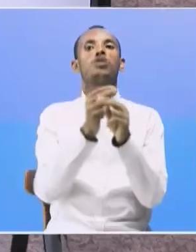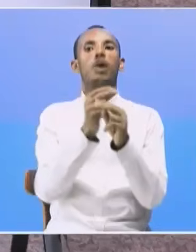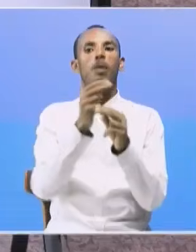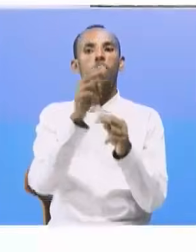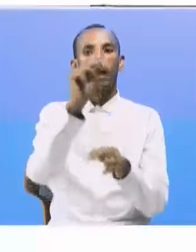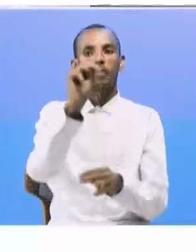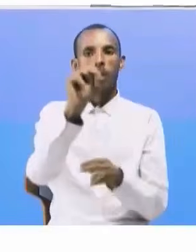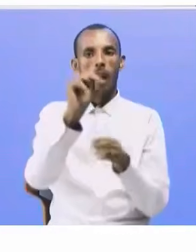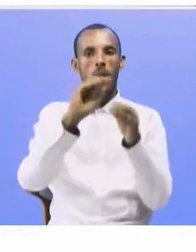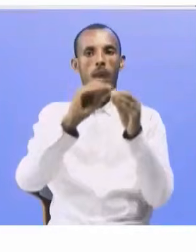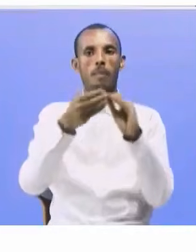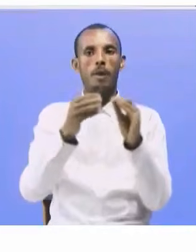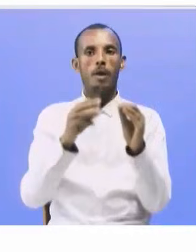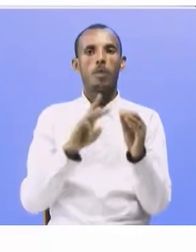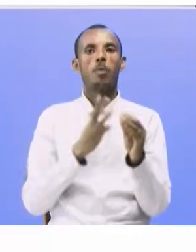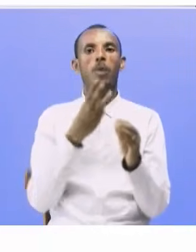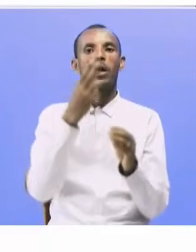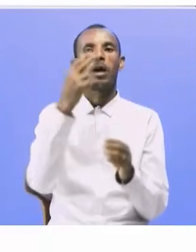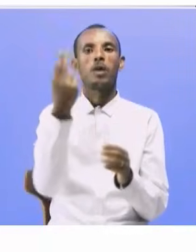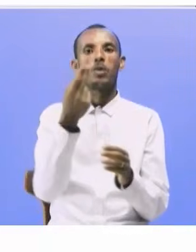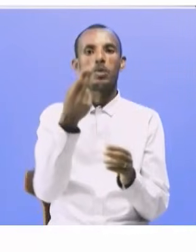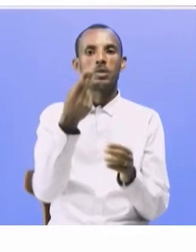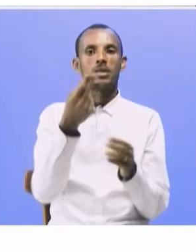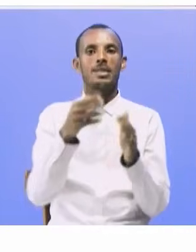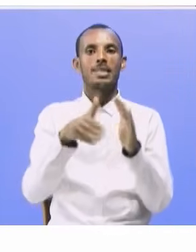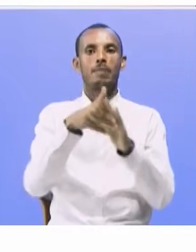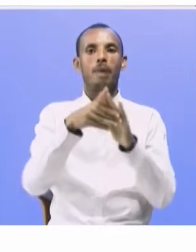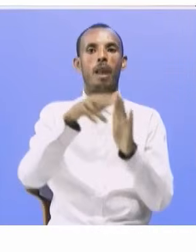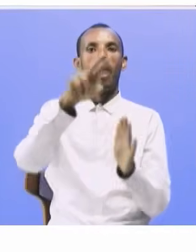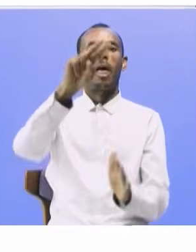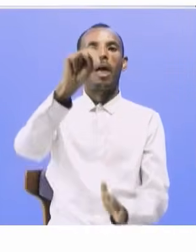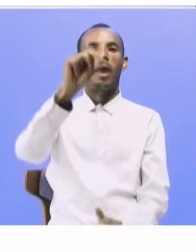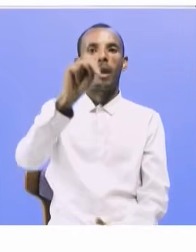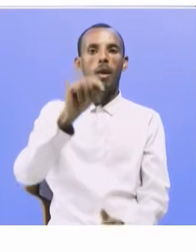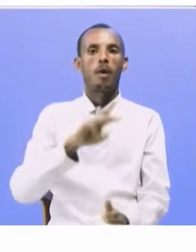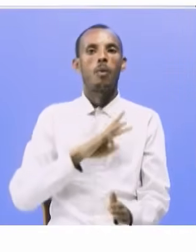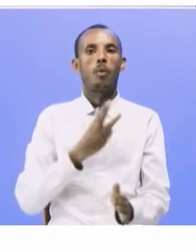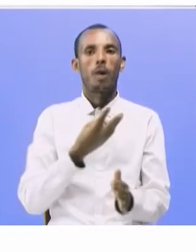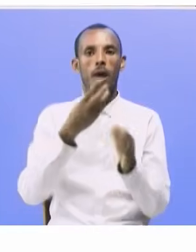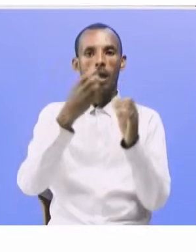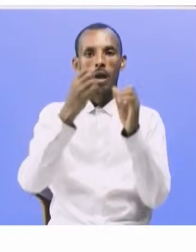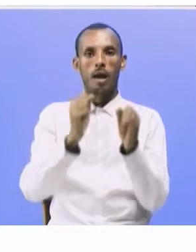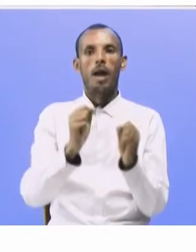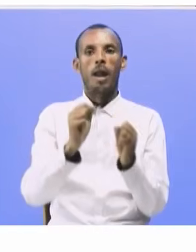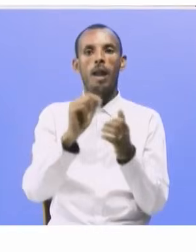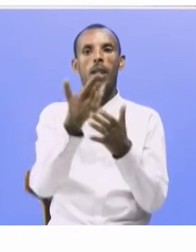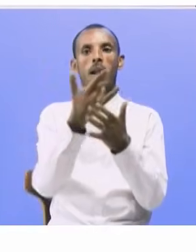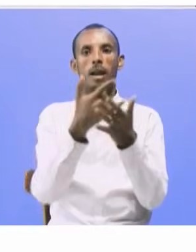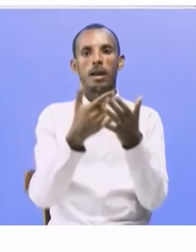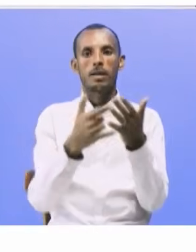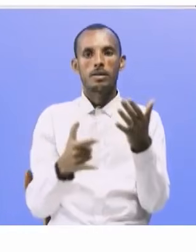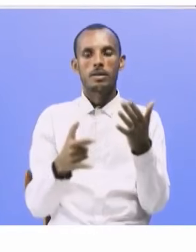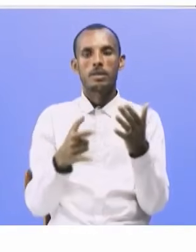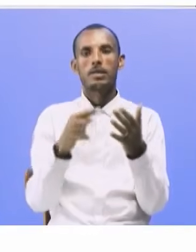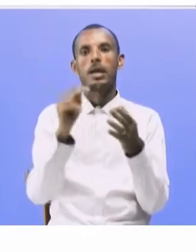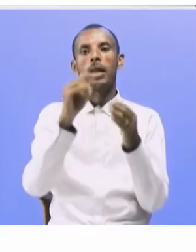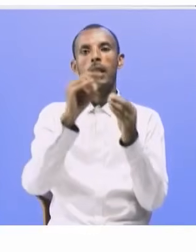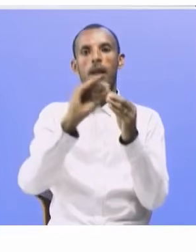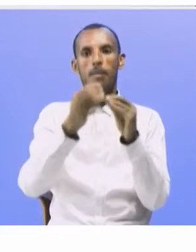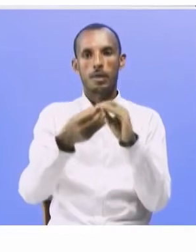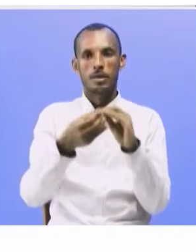numbers, we can use the symbol n, and we can list the members of this set of natural